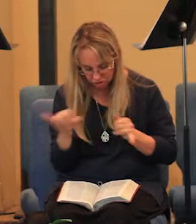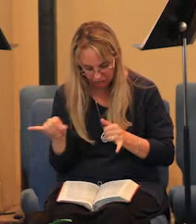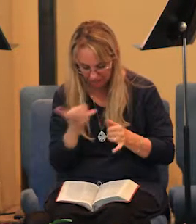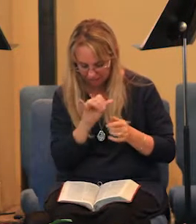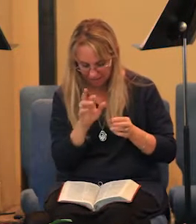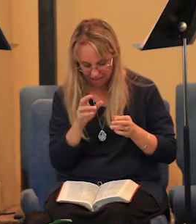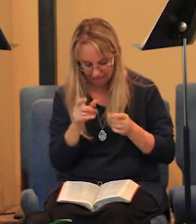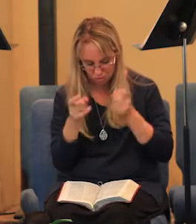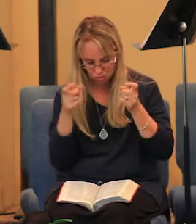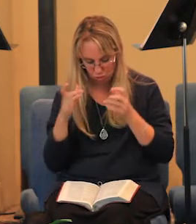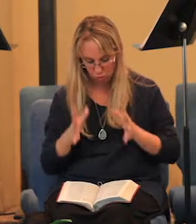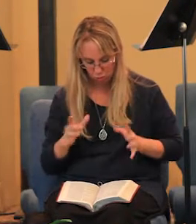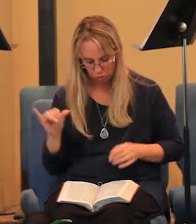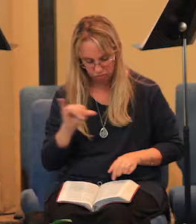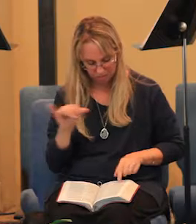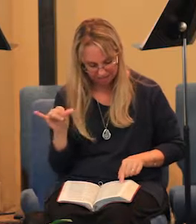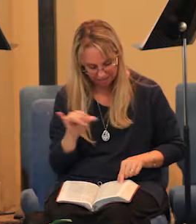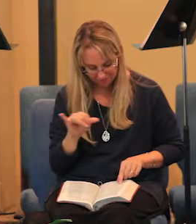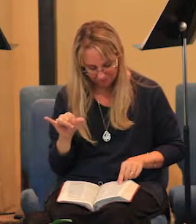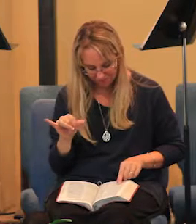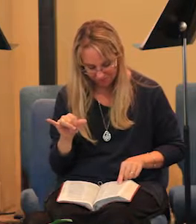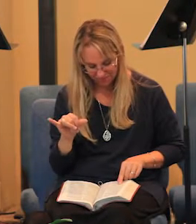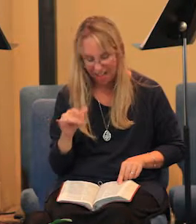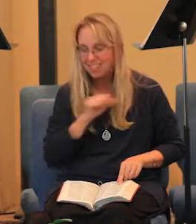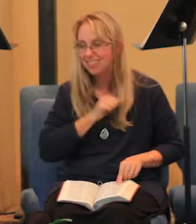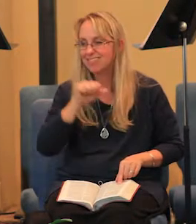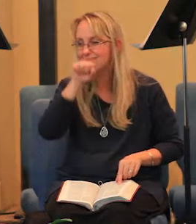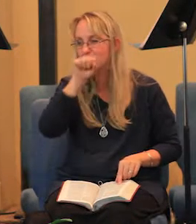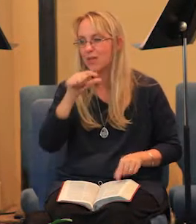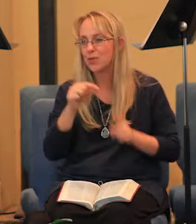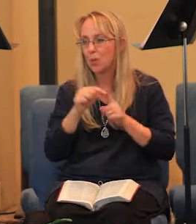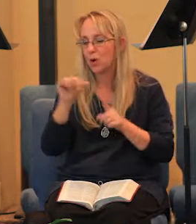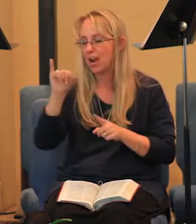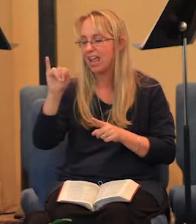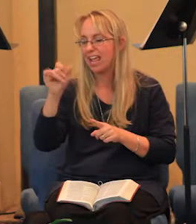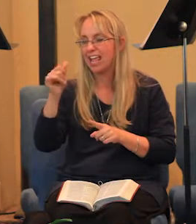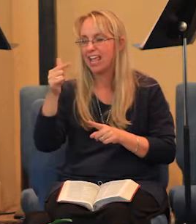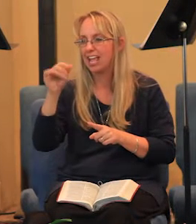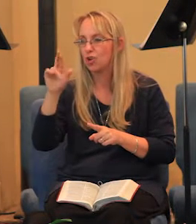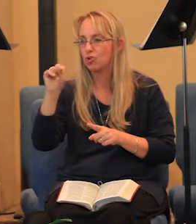did. I love that word, ignorance. It's a stupid.